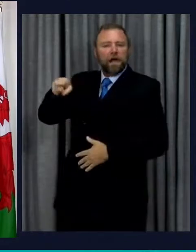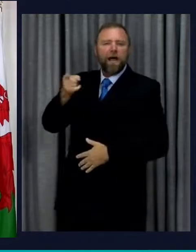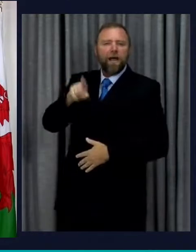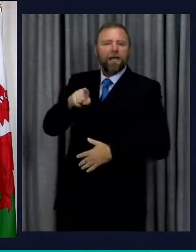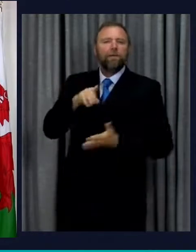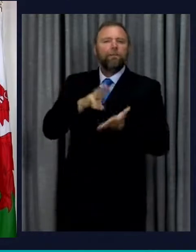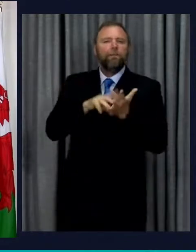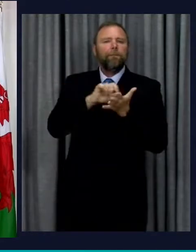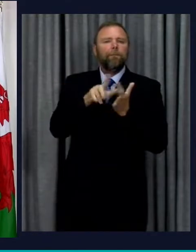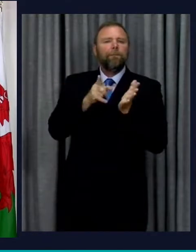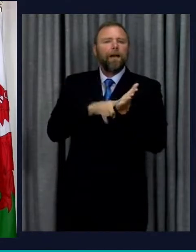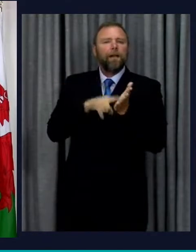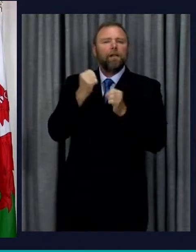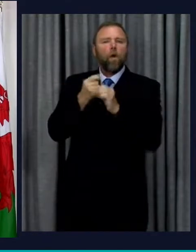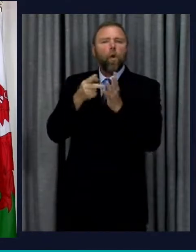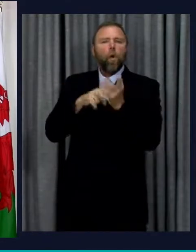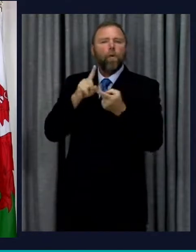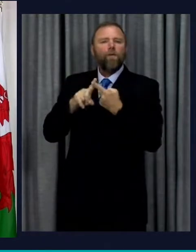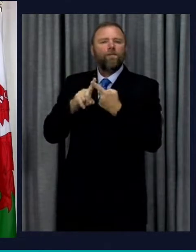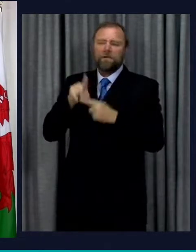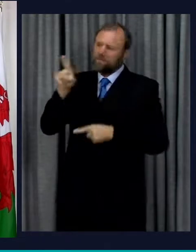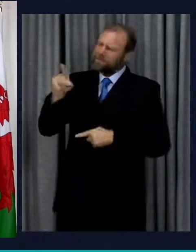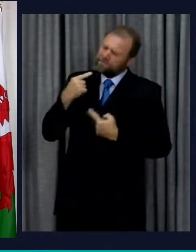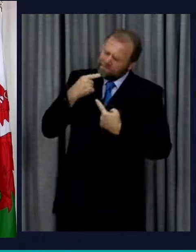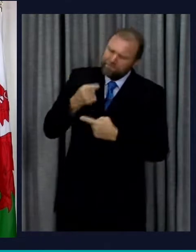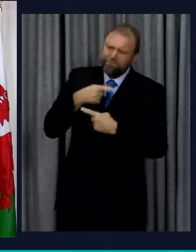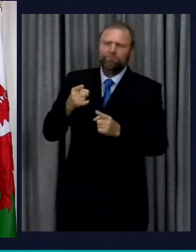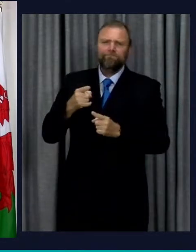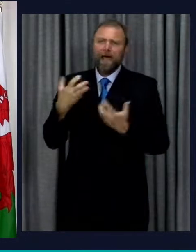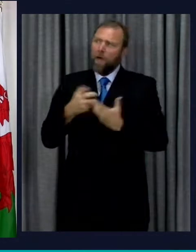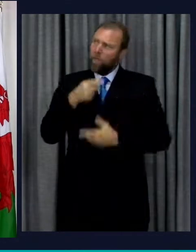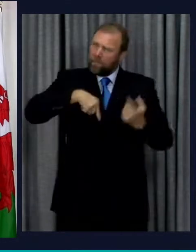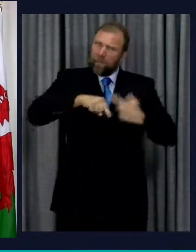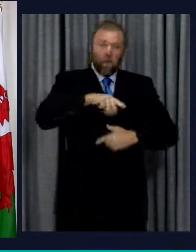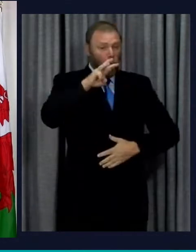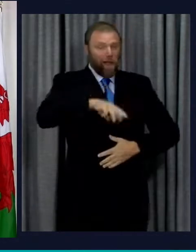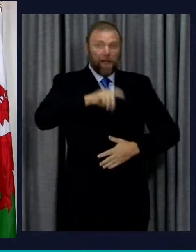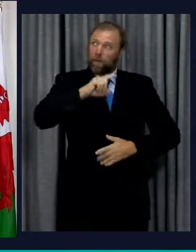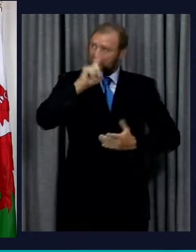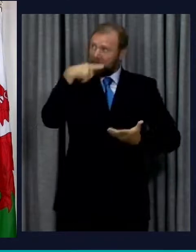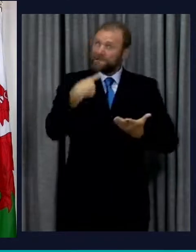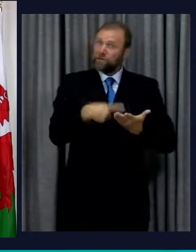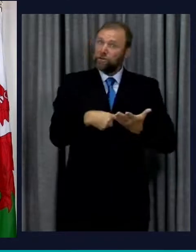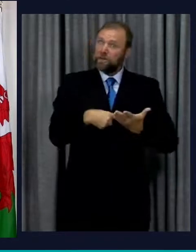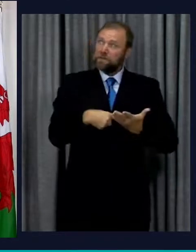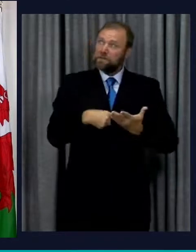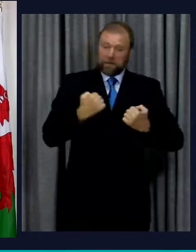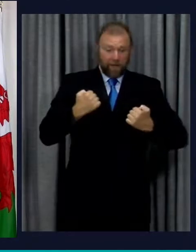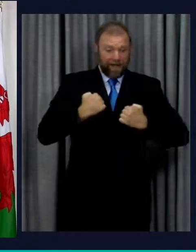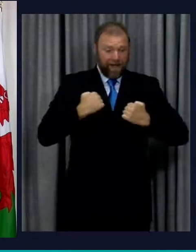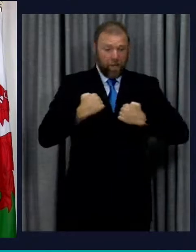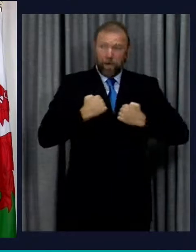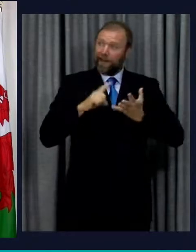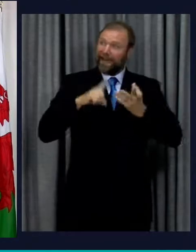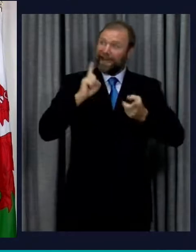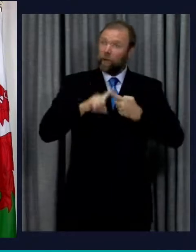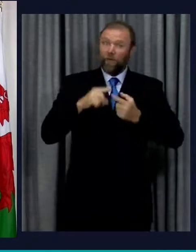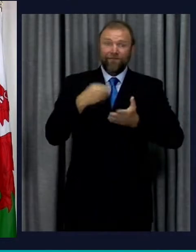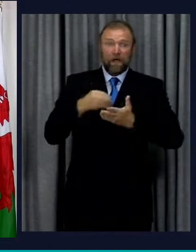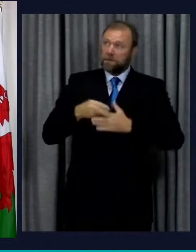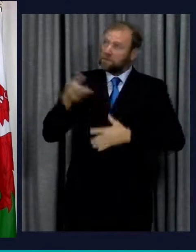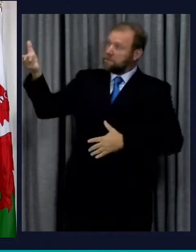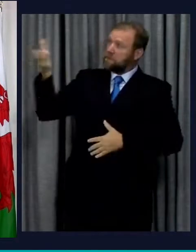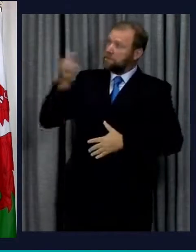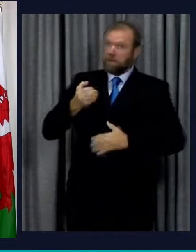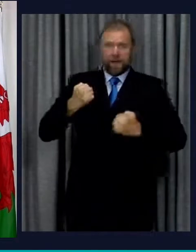will make decisions about how our EU replacement funds are spent. Positive signs would